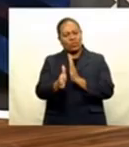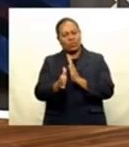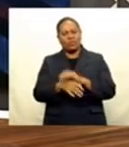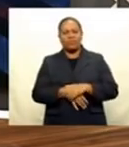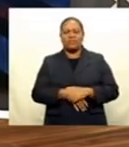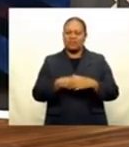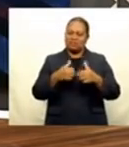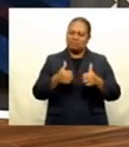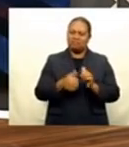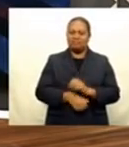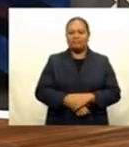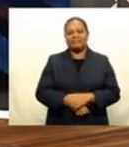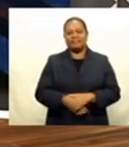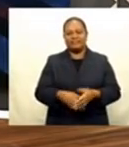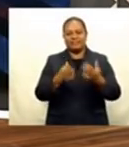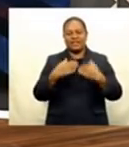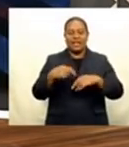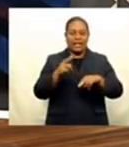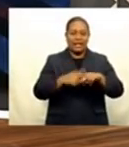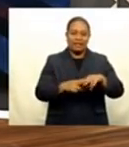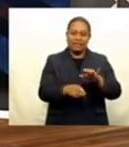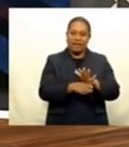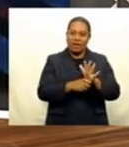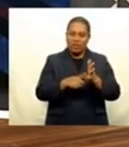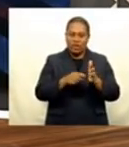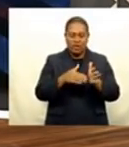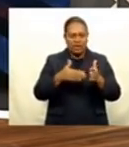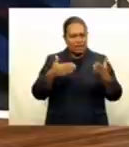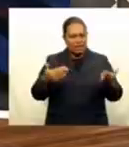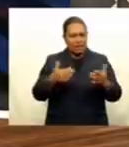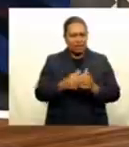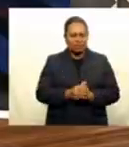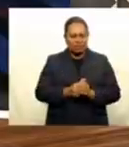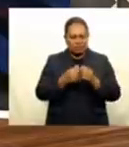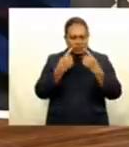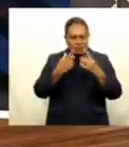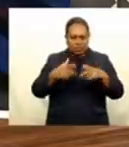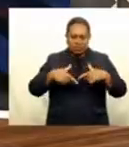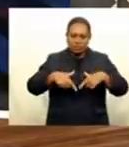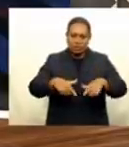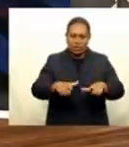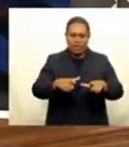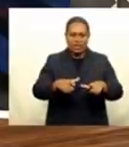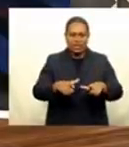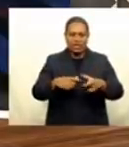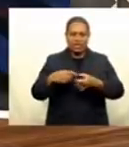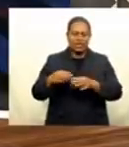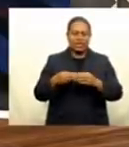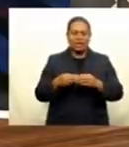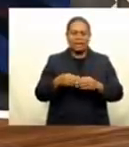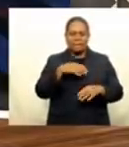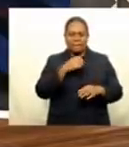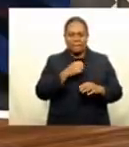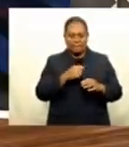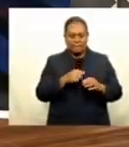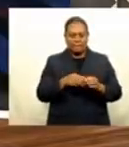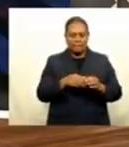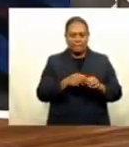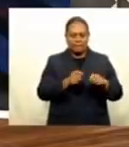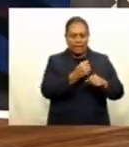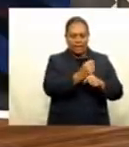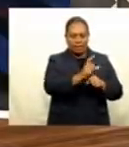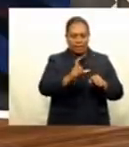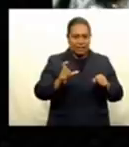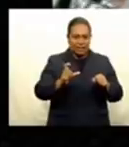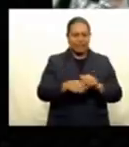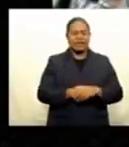necessary. The Fiji Rugby Union is embarking on a transformative journey with the world's leading designer, marketer and distributor of